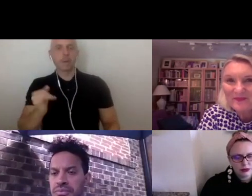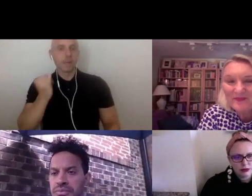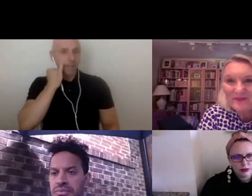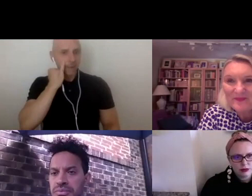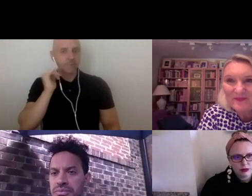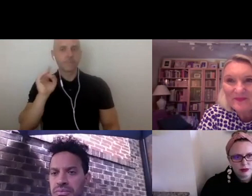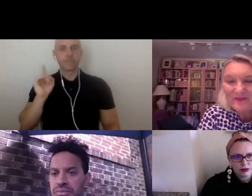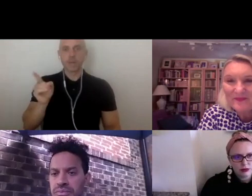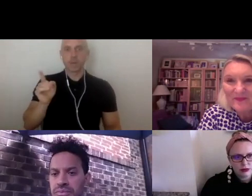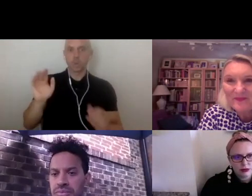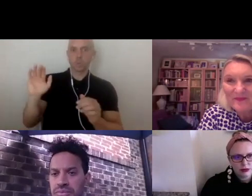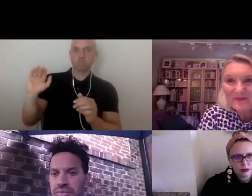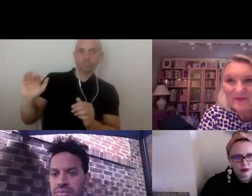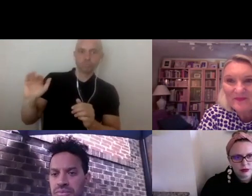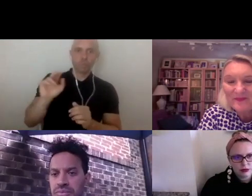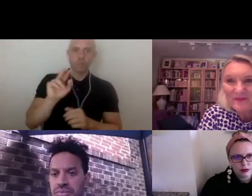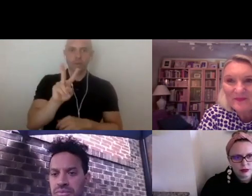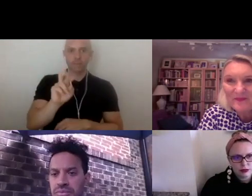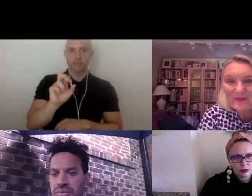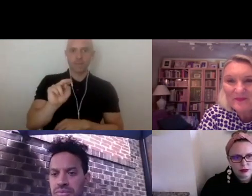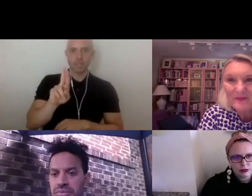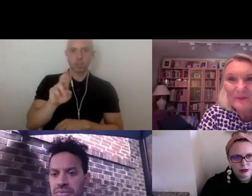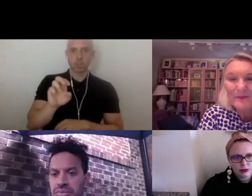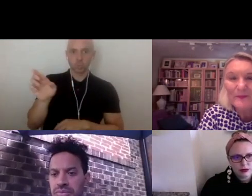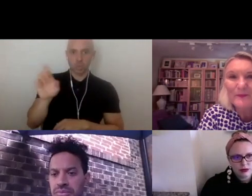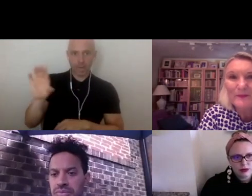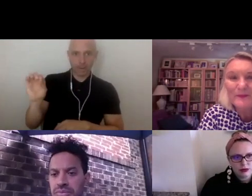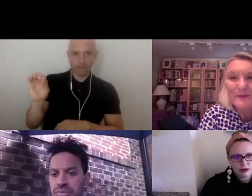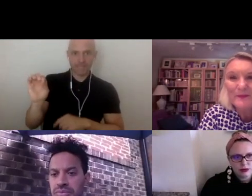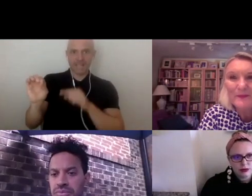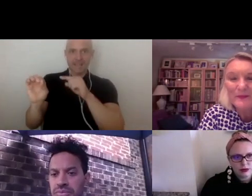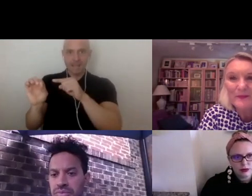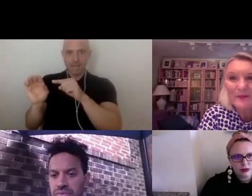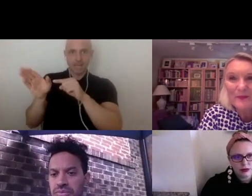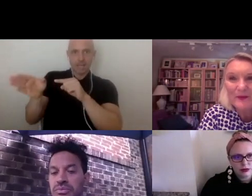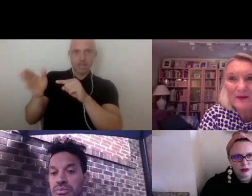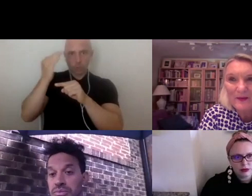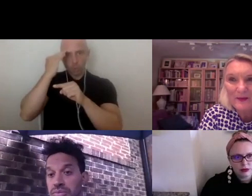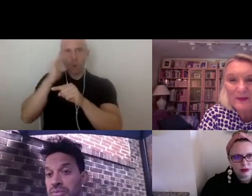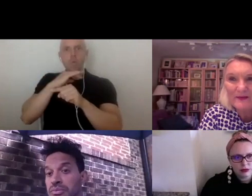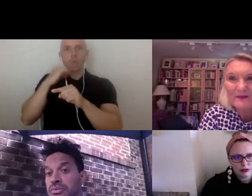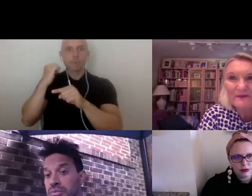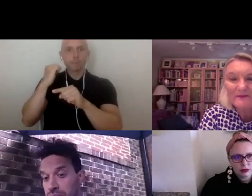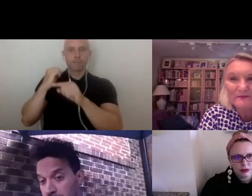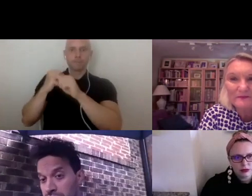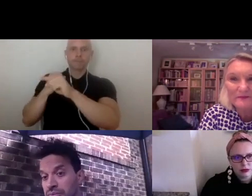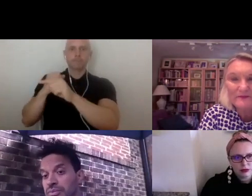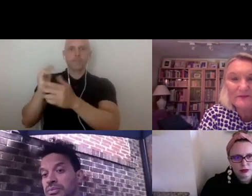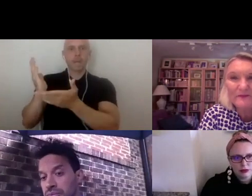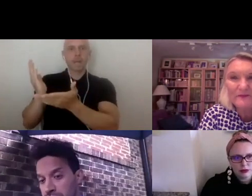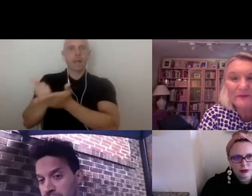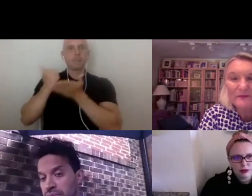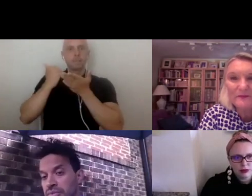venue, and they can take over specific spaces, that might be one way to drive some revenue towards them, but also they're doing something